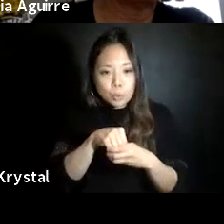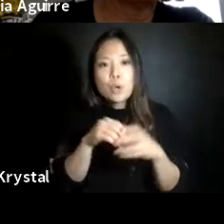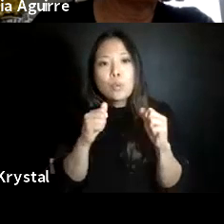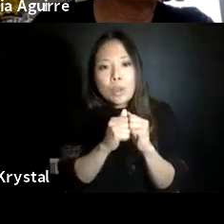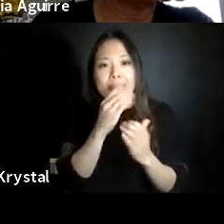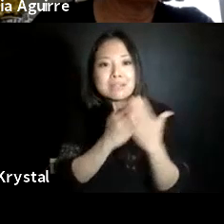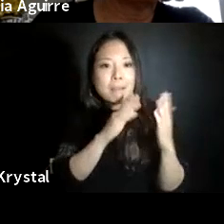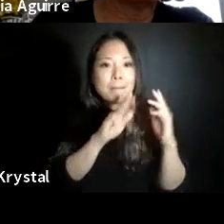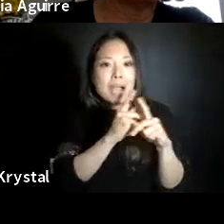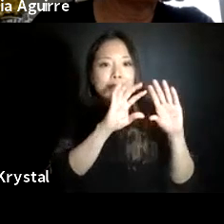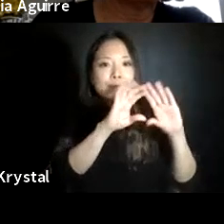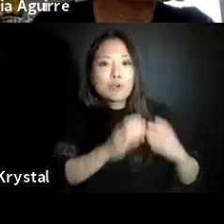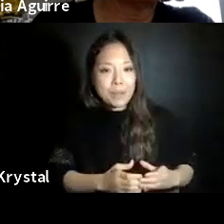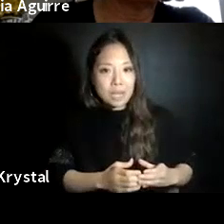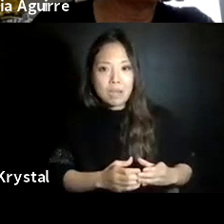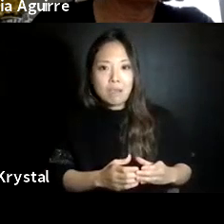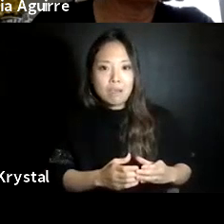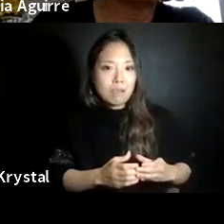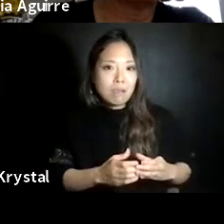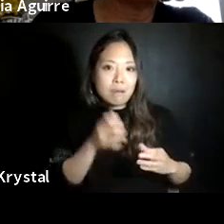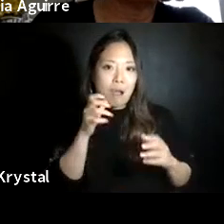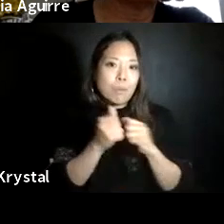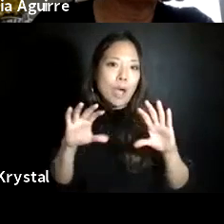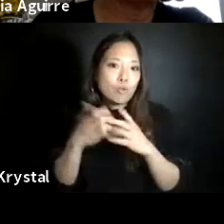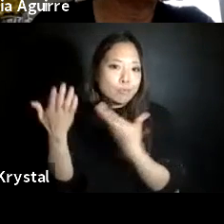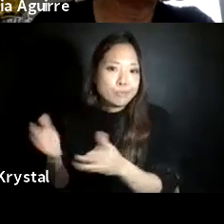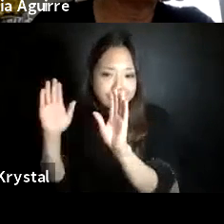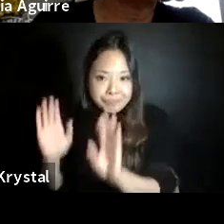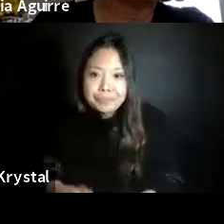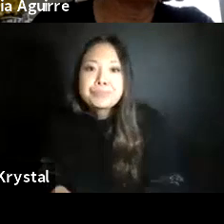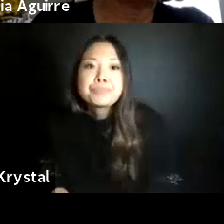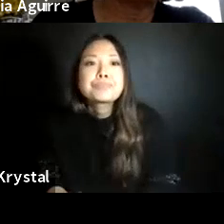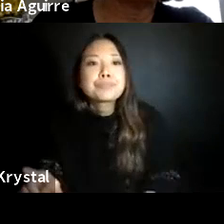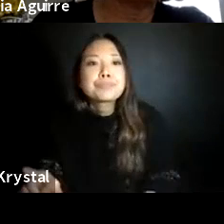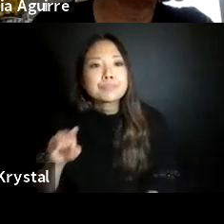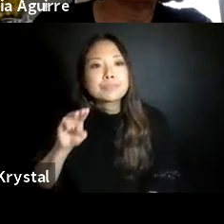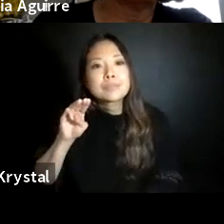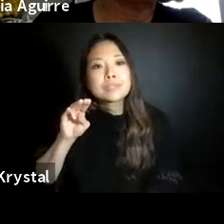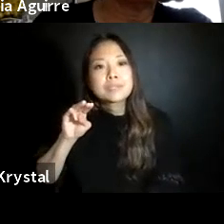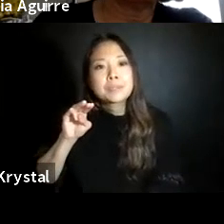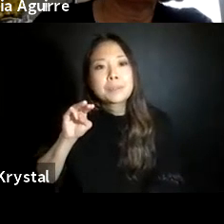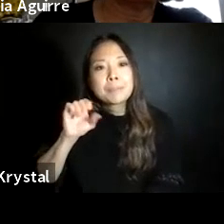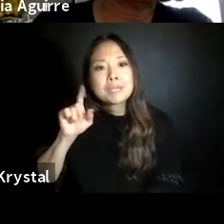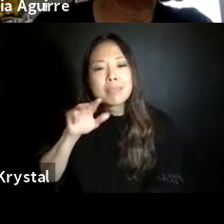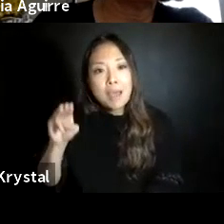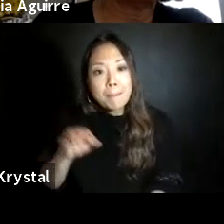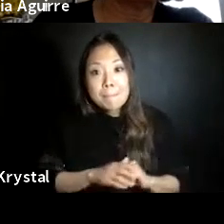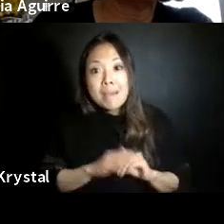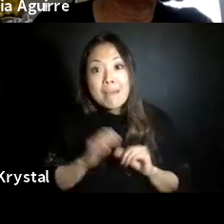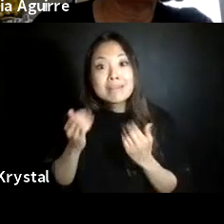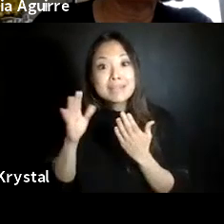So it wouldn't be at large. Right. So I just want to make a distinction too, that the suggestion Ms. Scarrett made is more